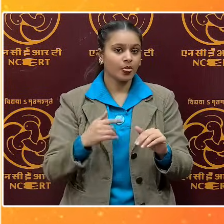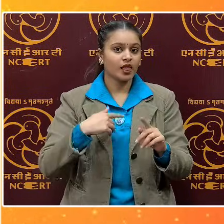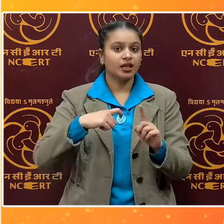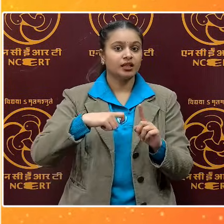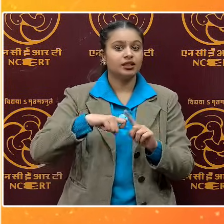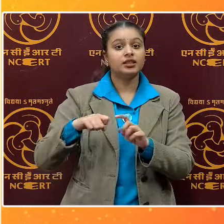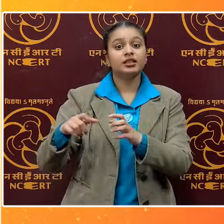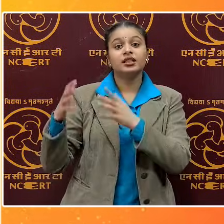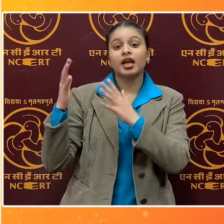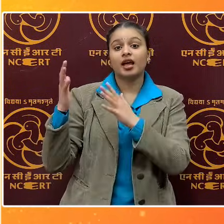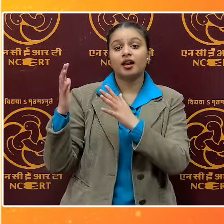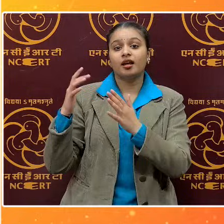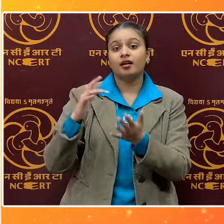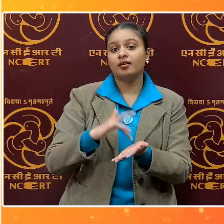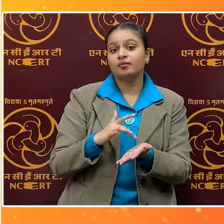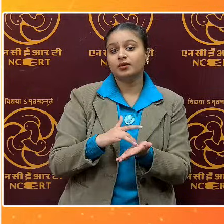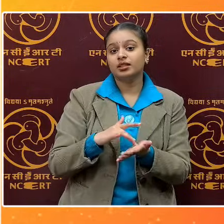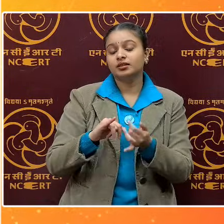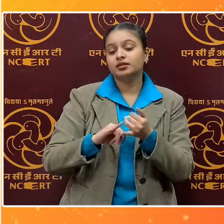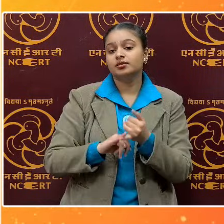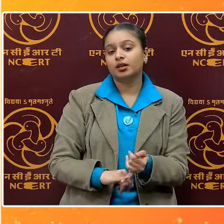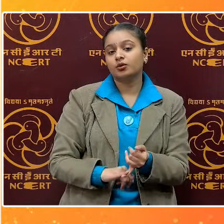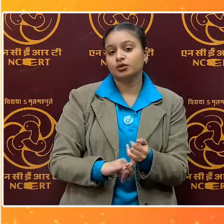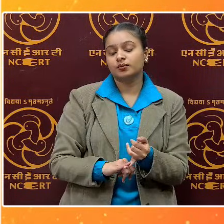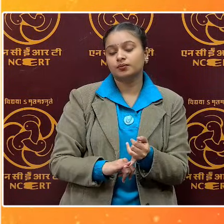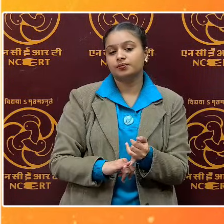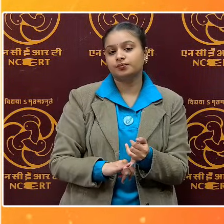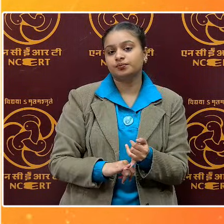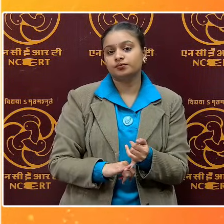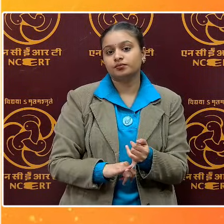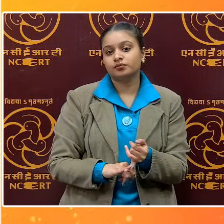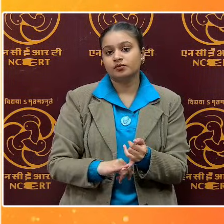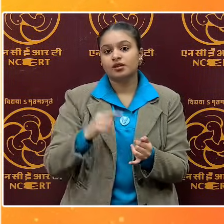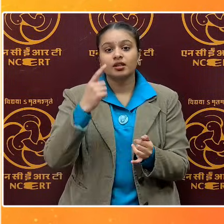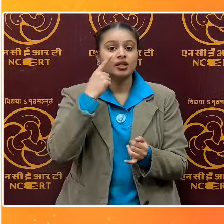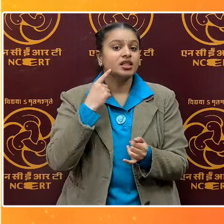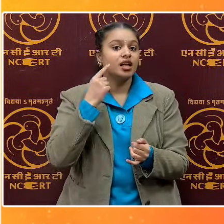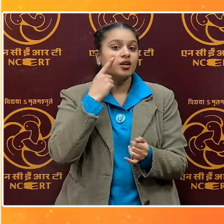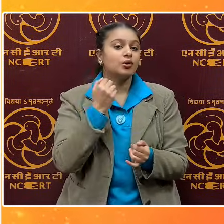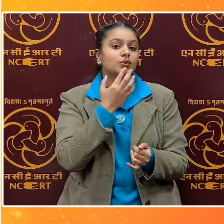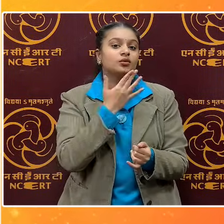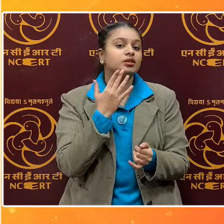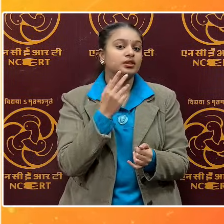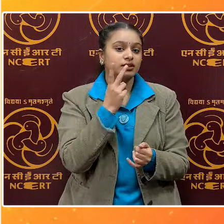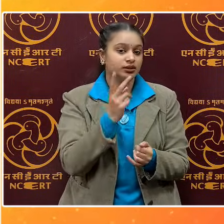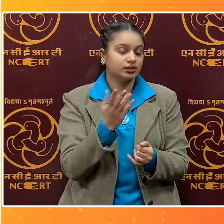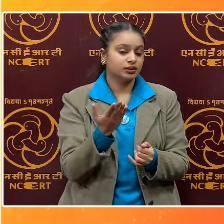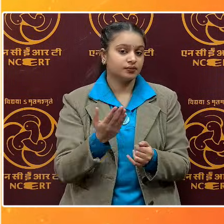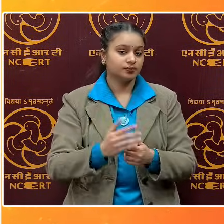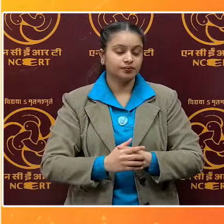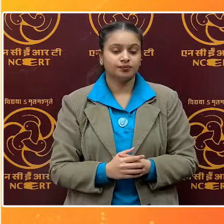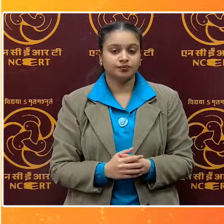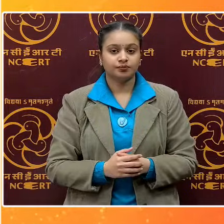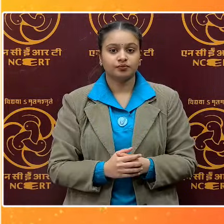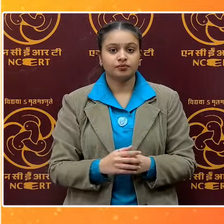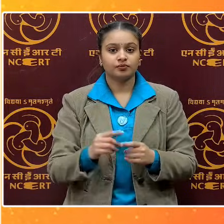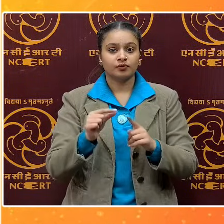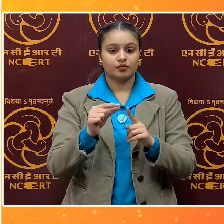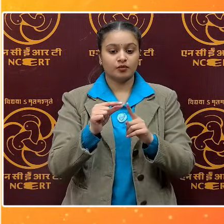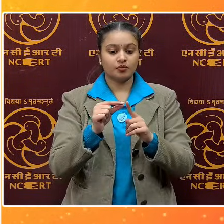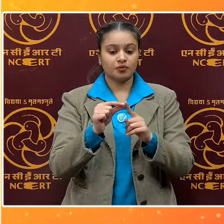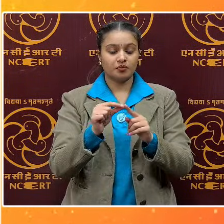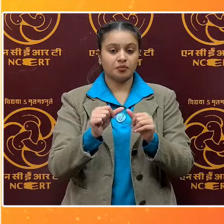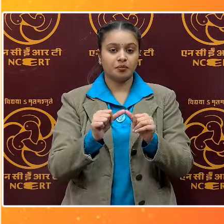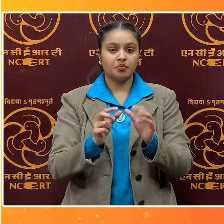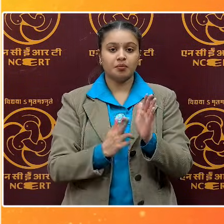Kerala, again we can see, I have marked it with yellow. Yes. So in Kerala, Panamkeni